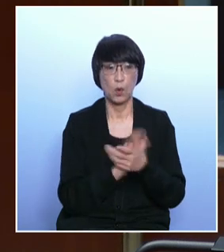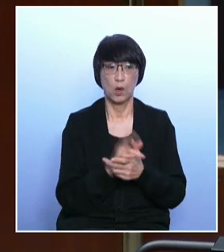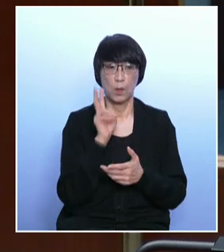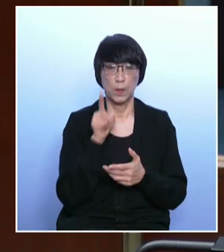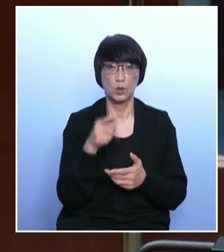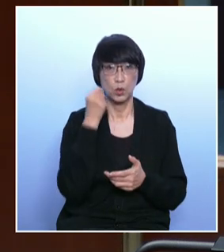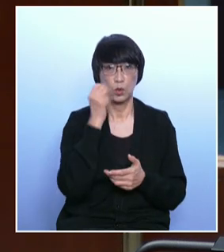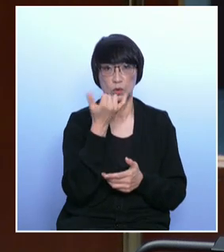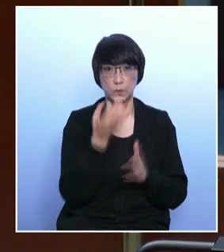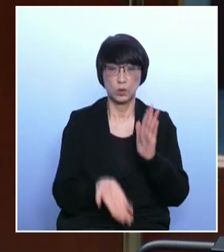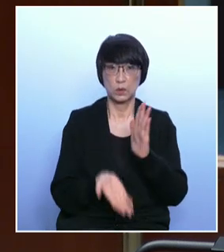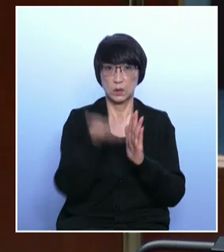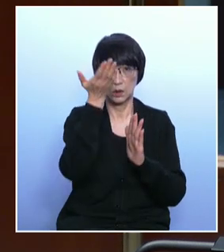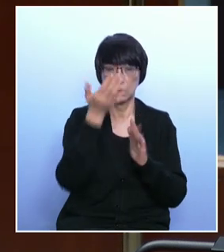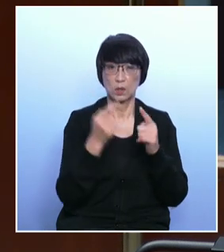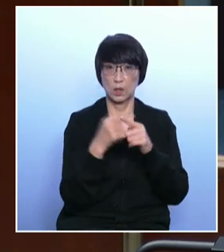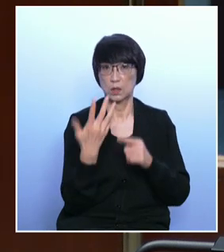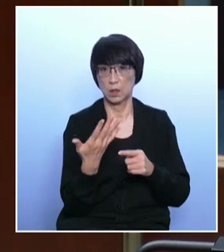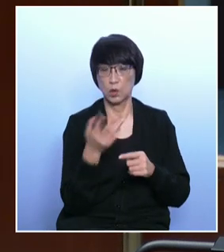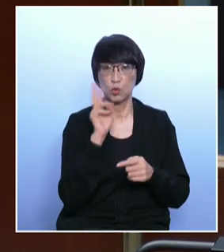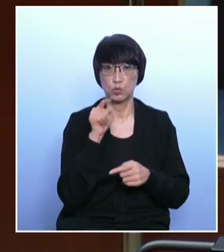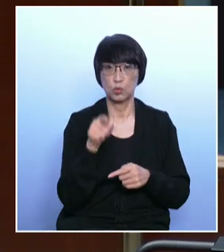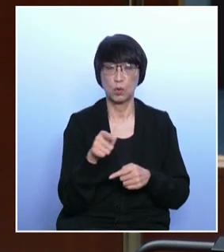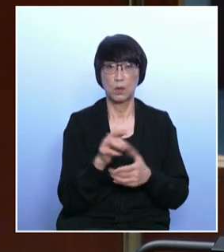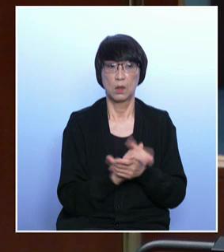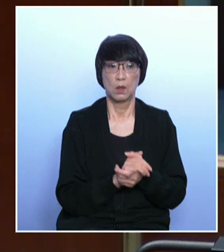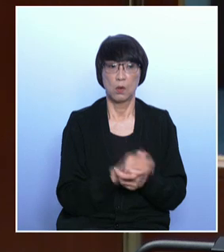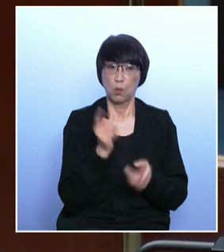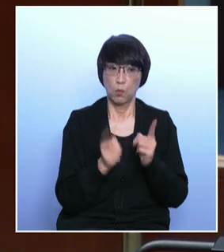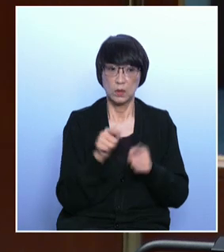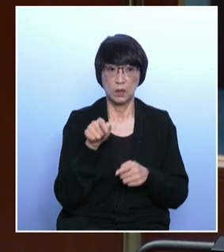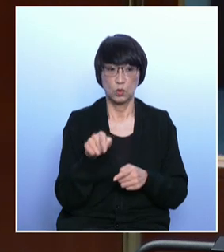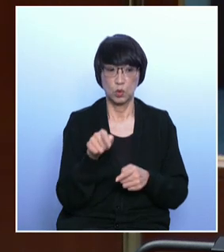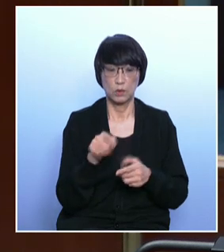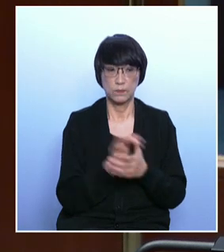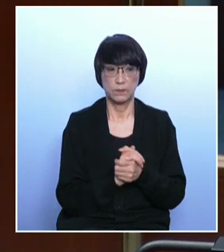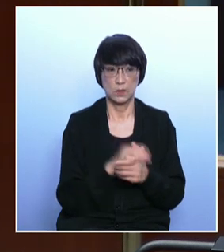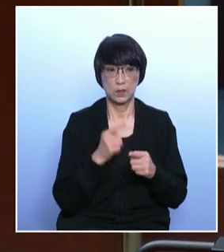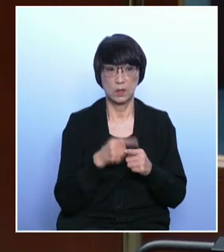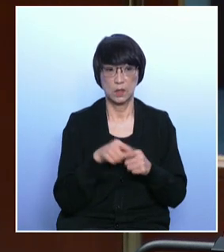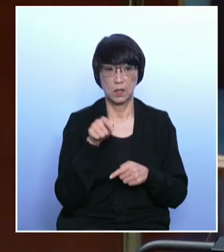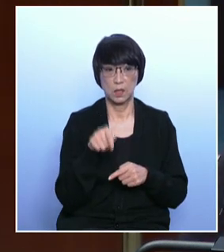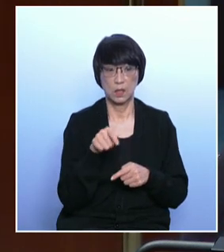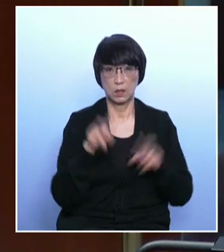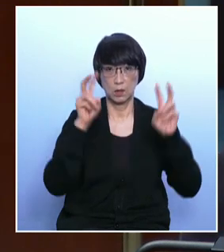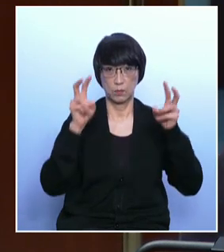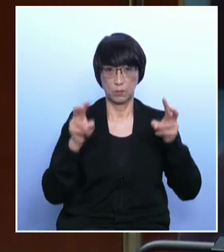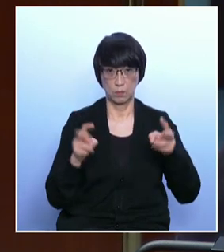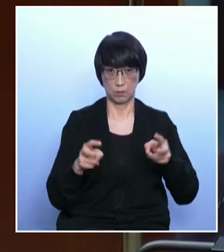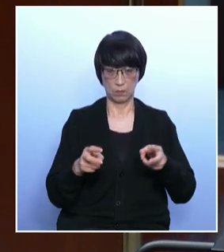do you have a breakdown when it comes to their ages? For example, how many of these CMPs are aged 60 or